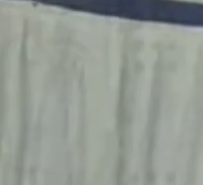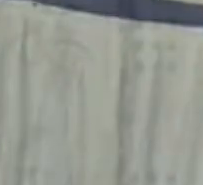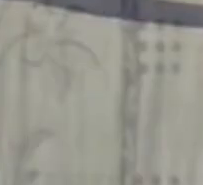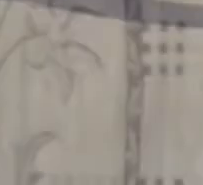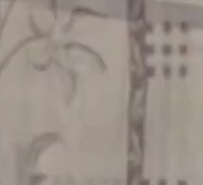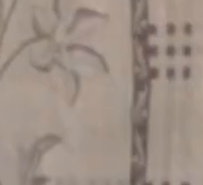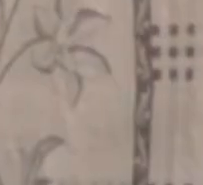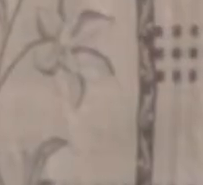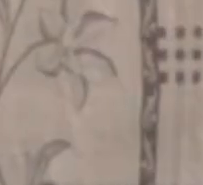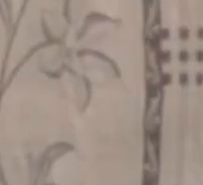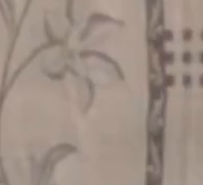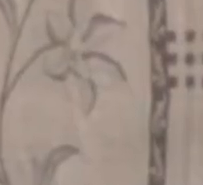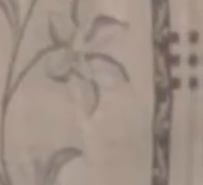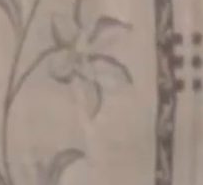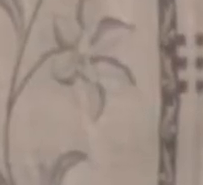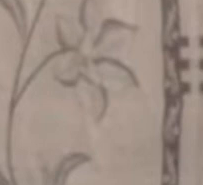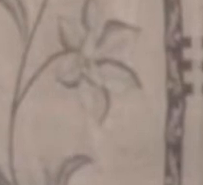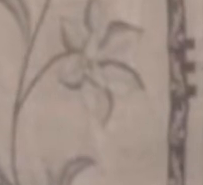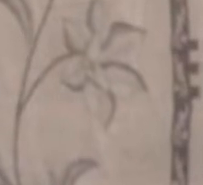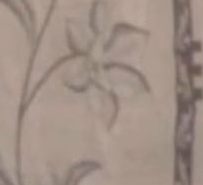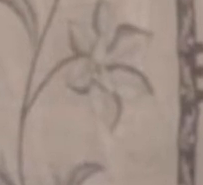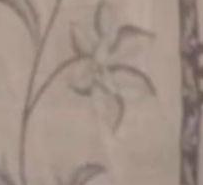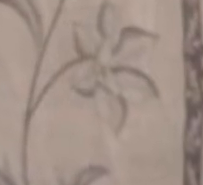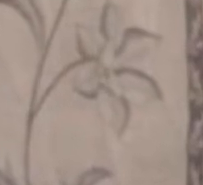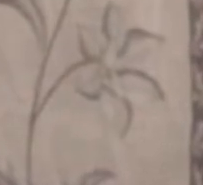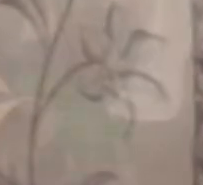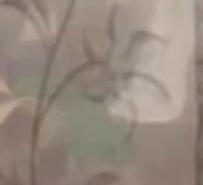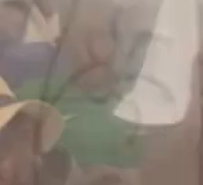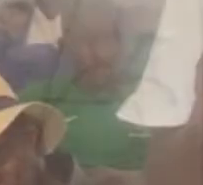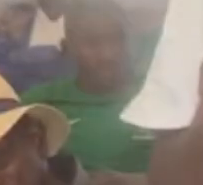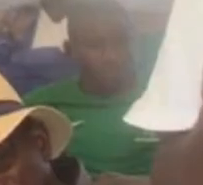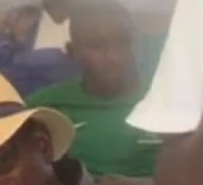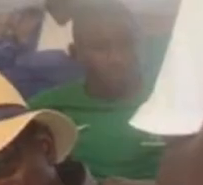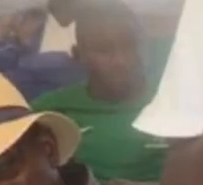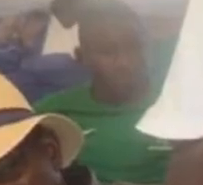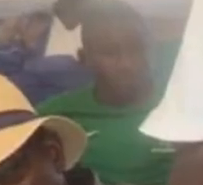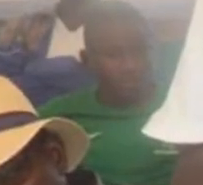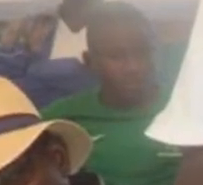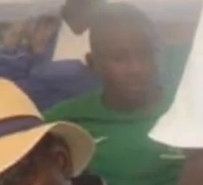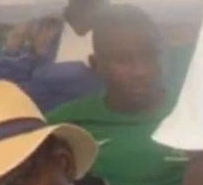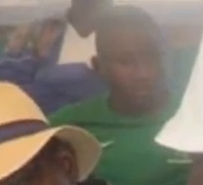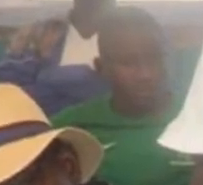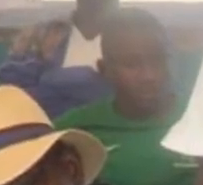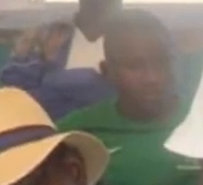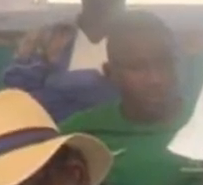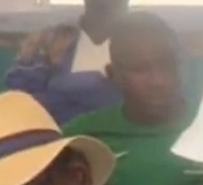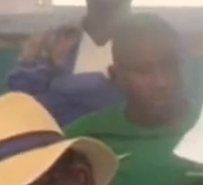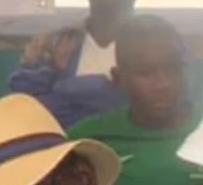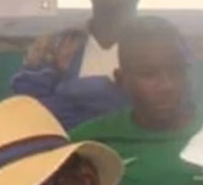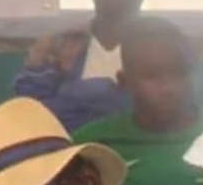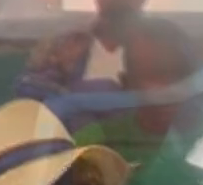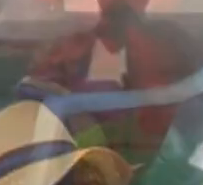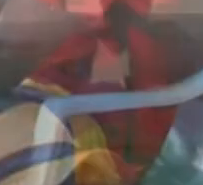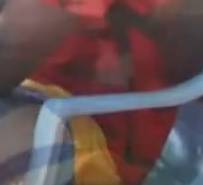School, then to Berending Junior School, and then proceeded to Esau Senior Secondary School and sat for his WASCE exam